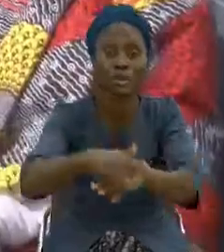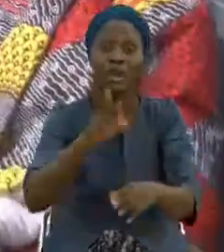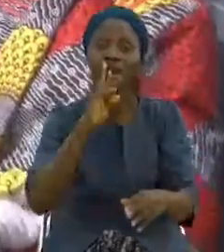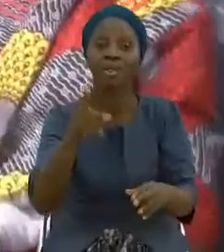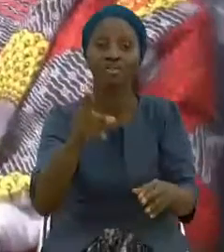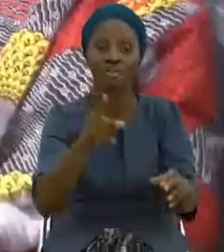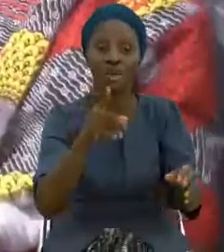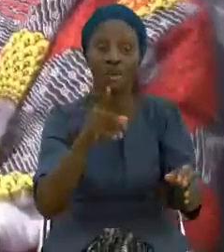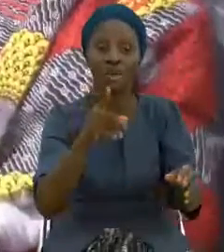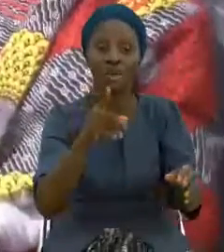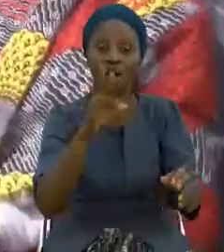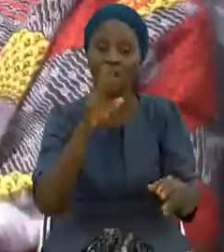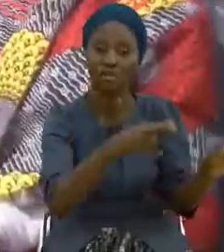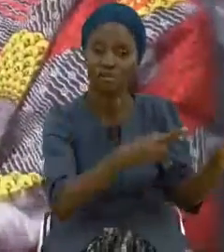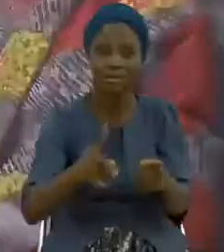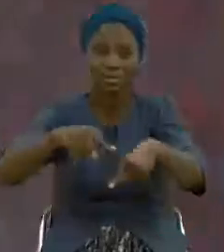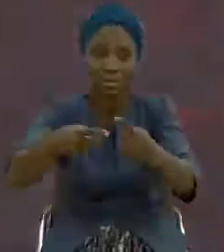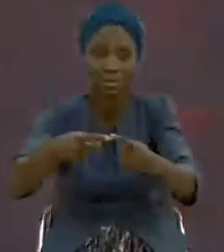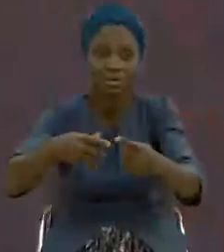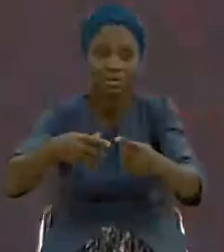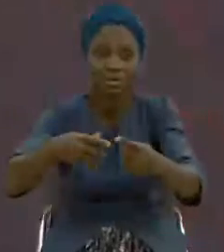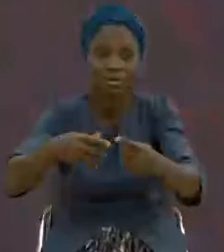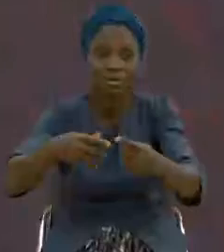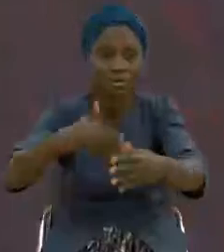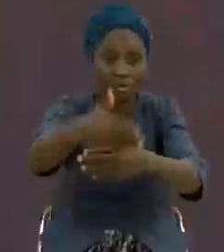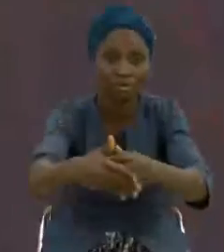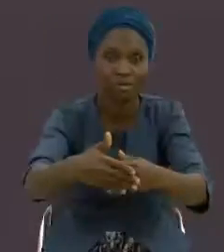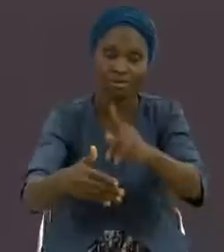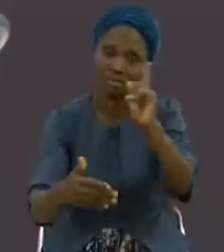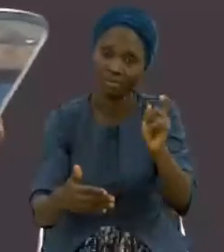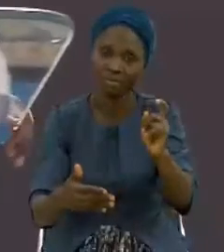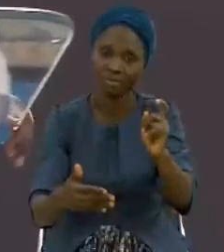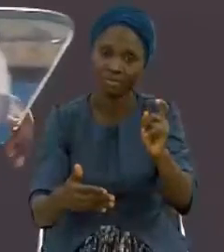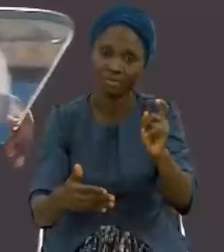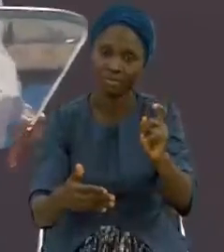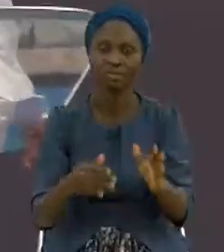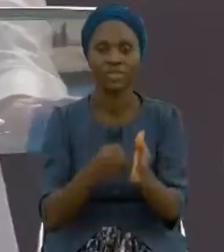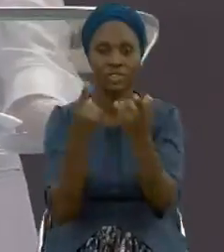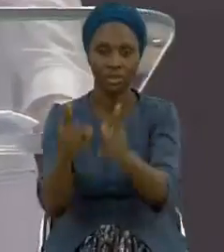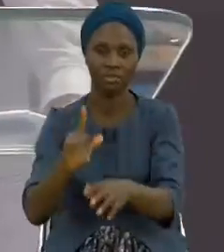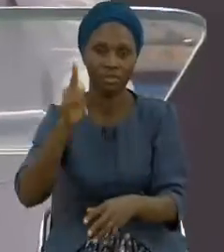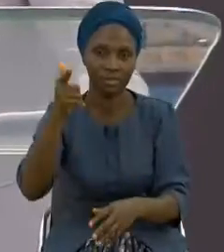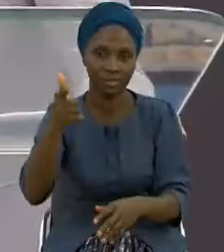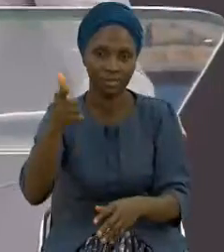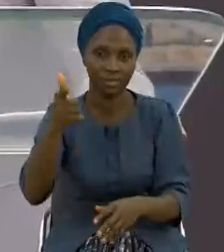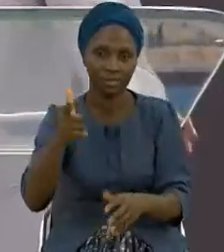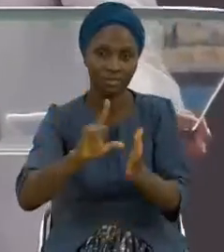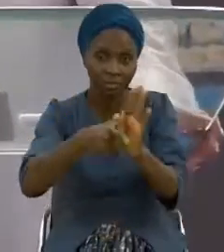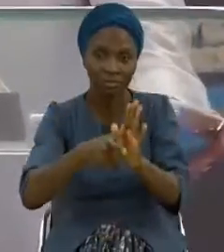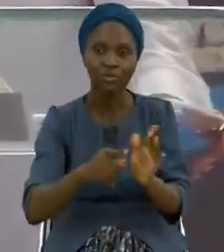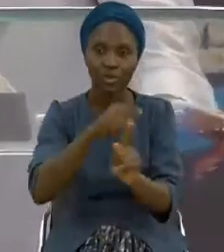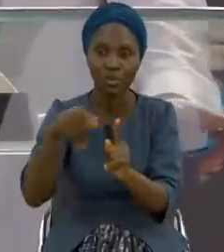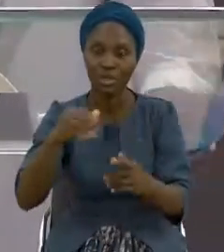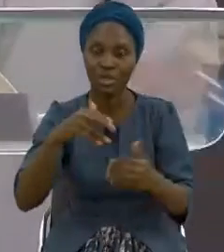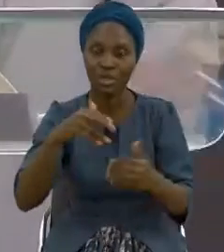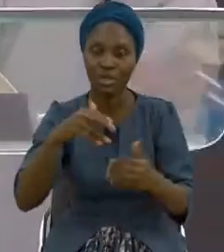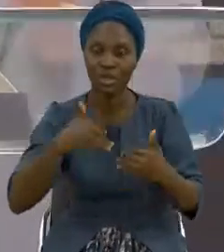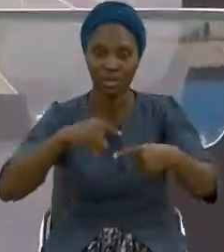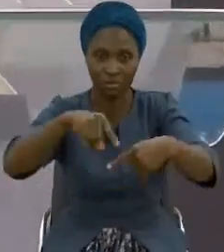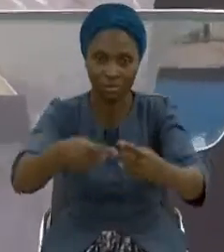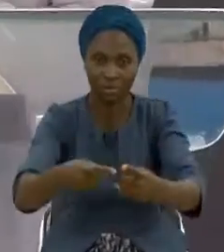came to pass when they had gone over that Elijah said to